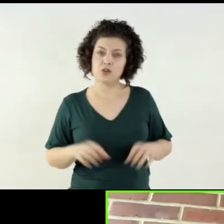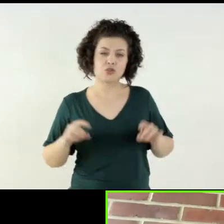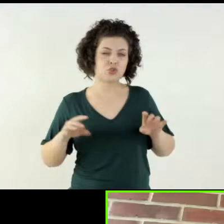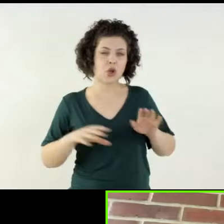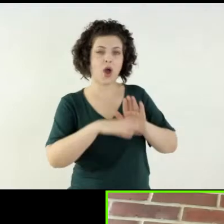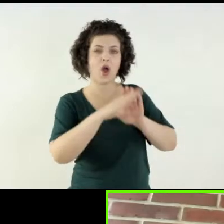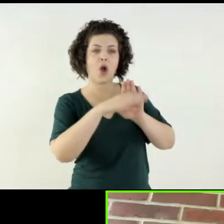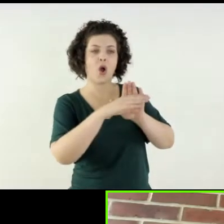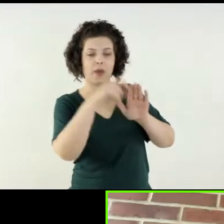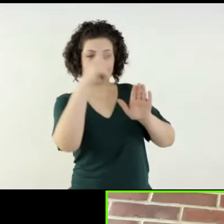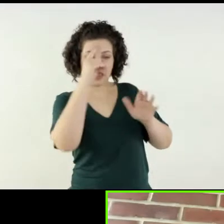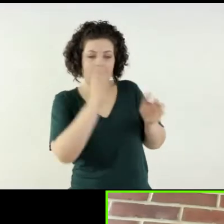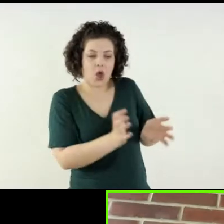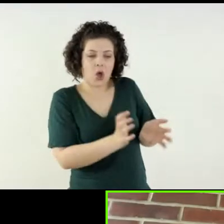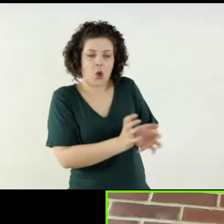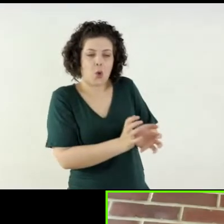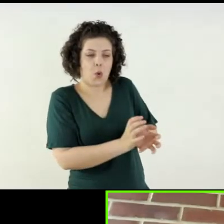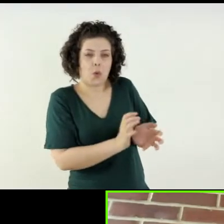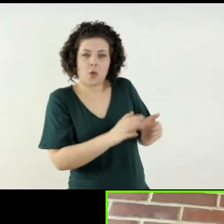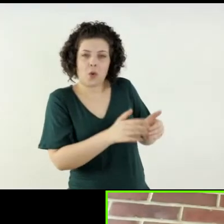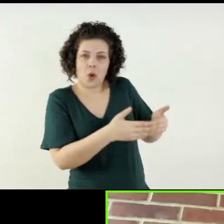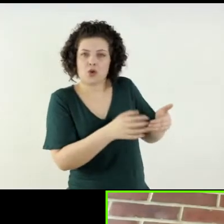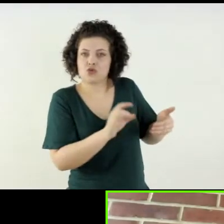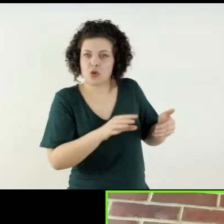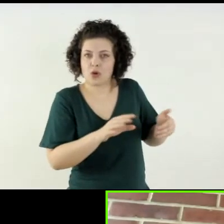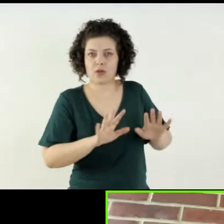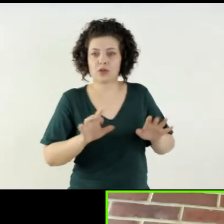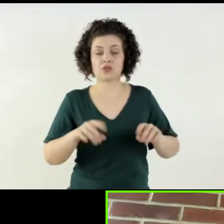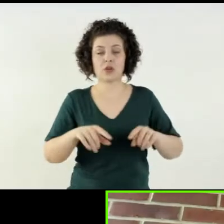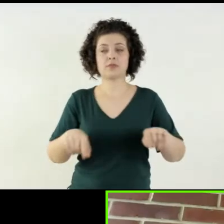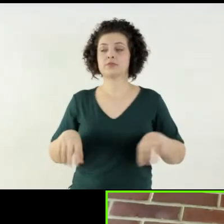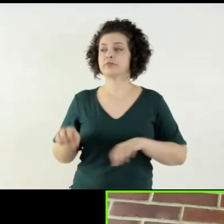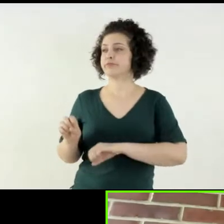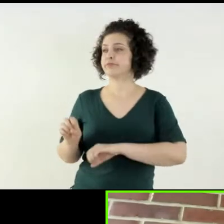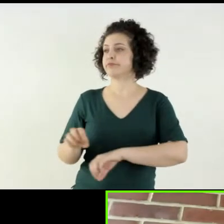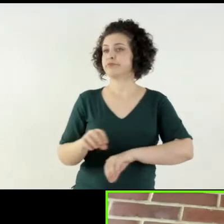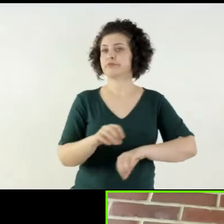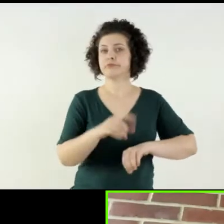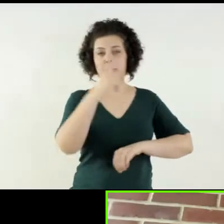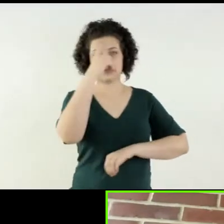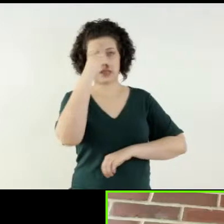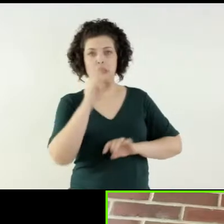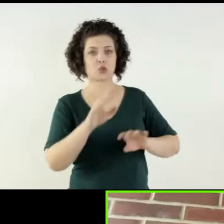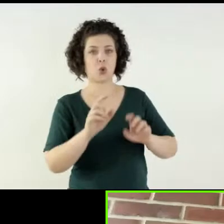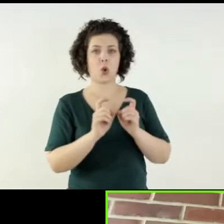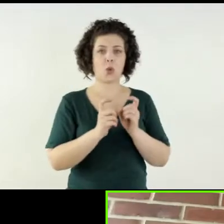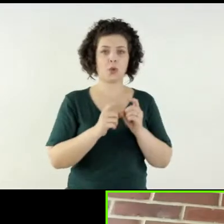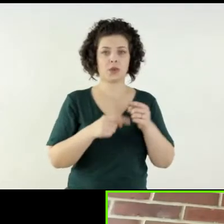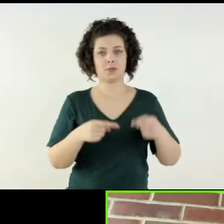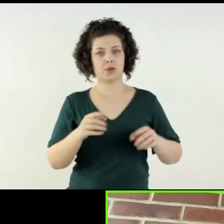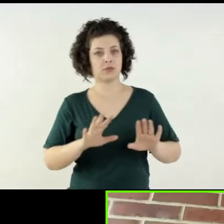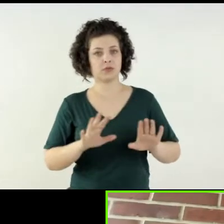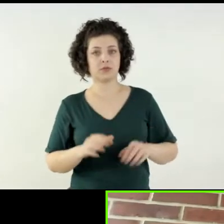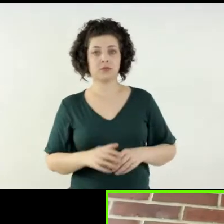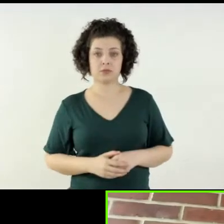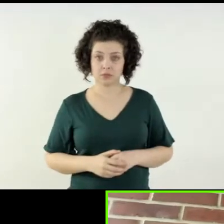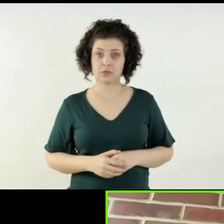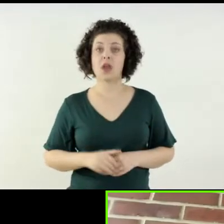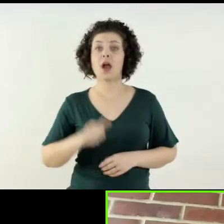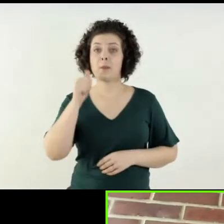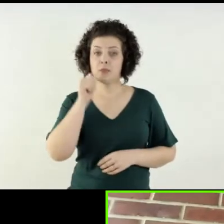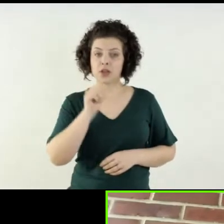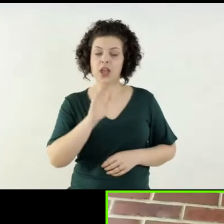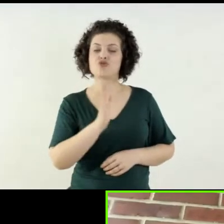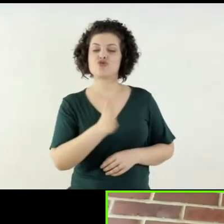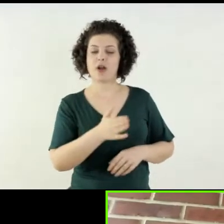only something that we talked about in classrooms or, you know, in our political meetups. It was something that women had done, and they had done it in the years before I was